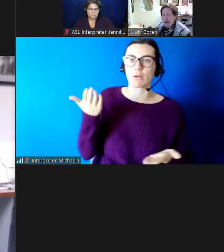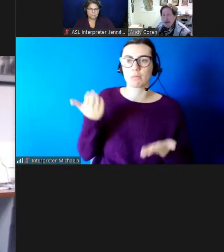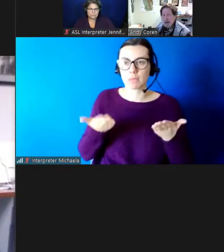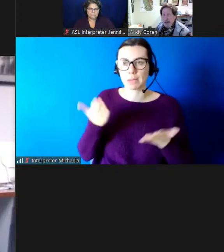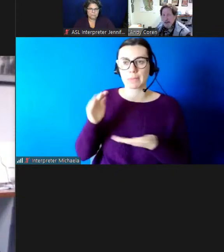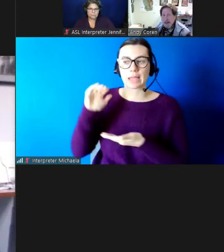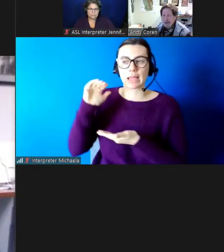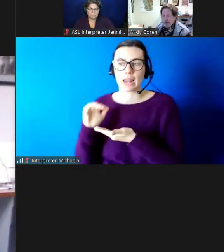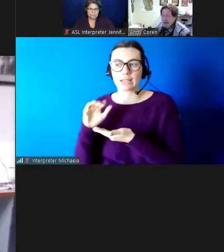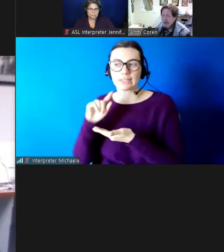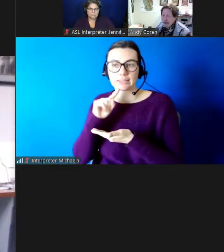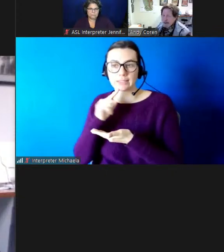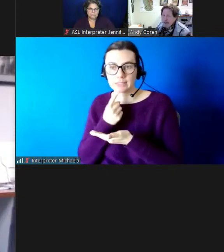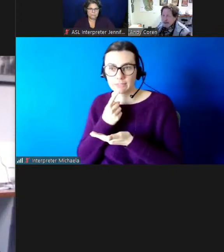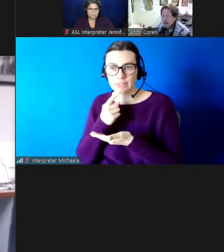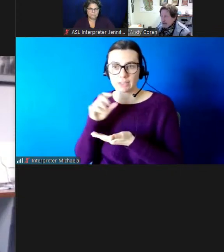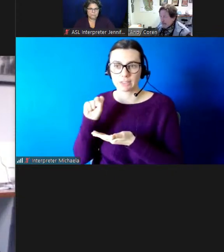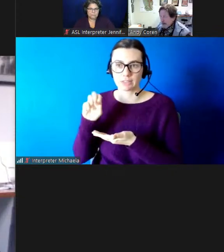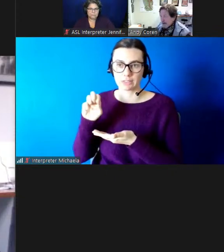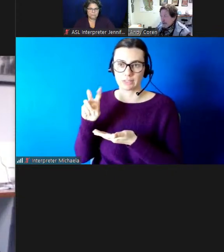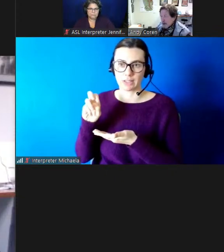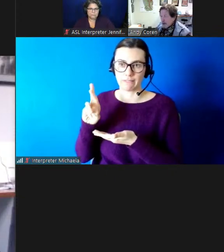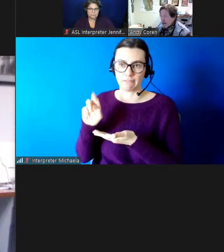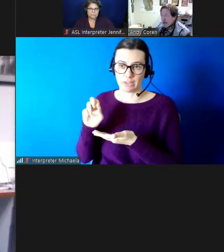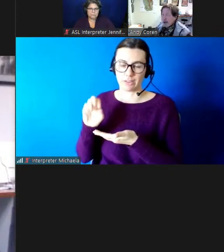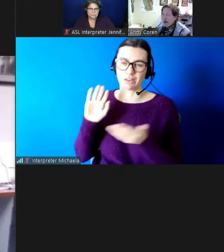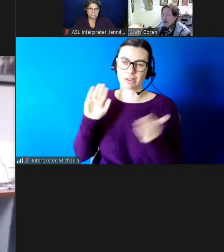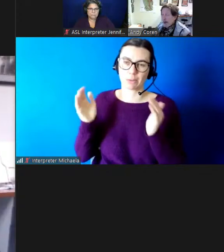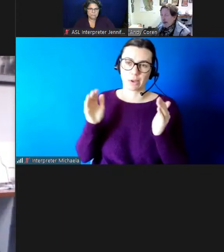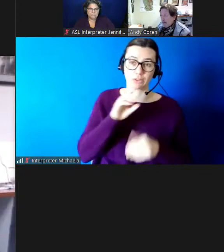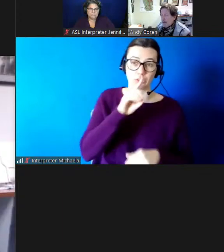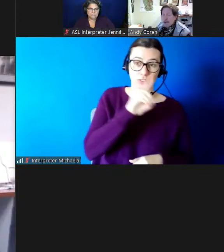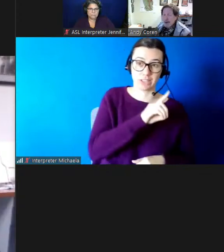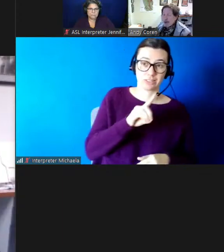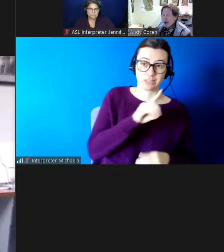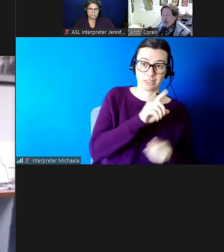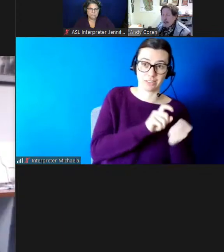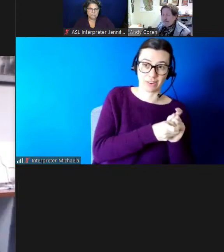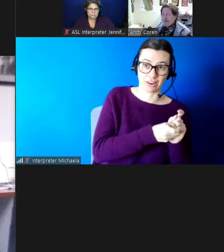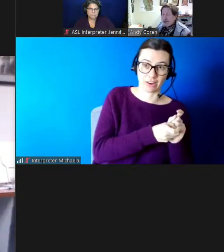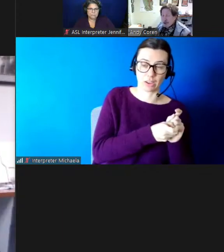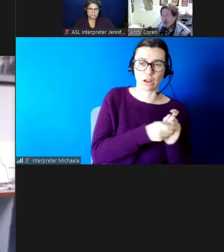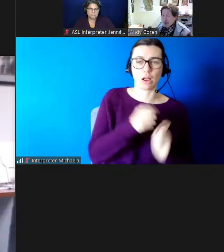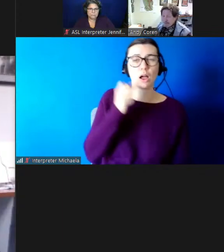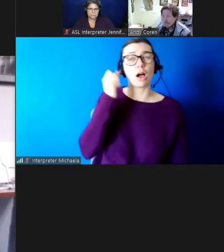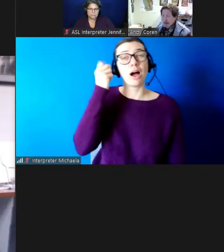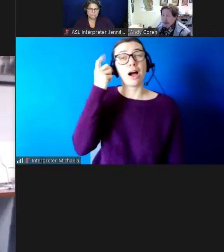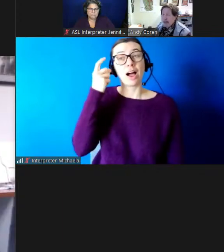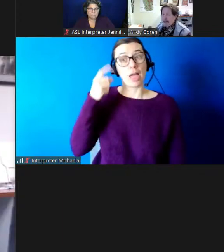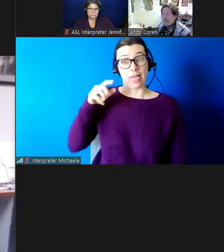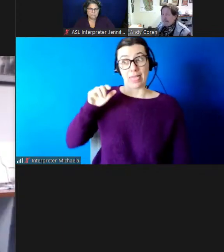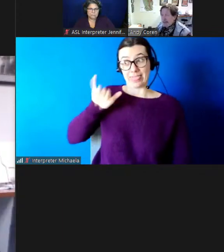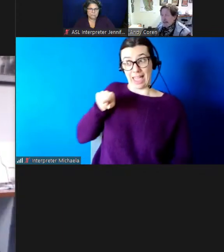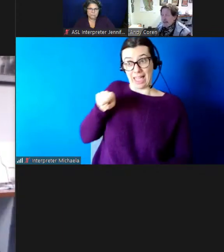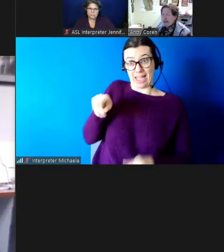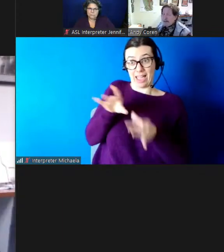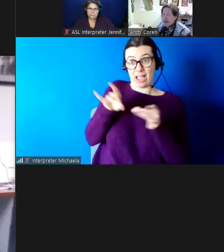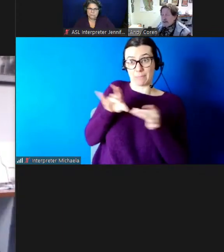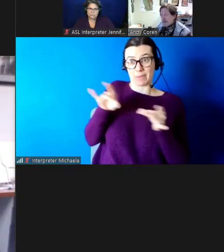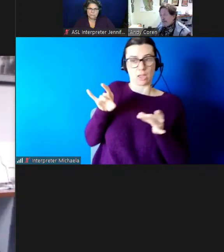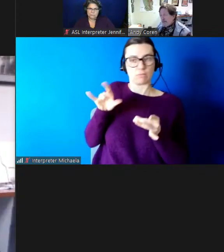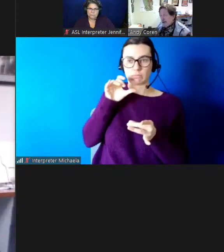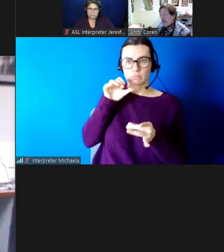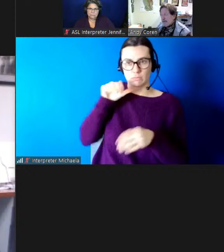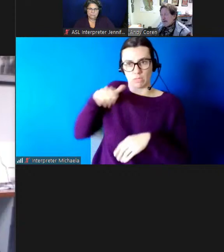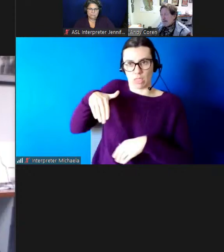severe than the Delta variant was, A, we don't know that for sure. And B,